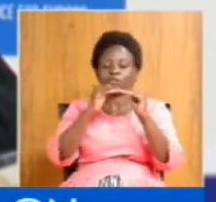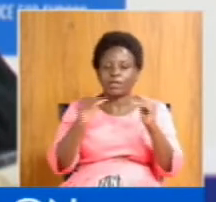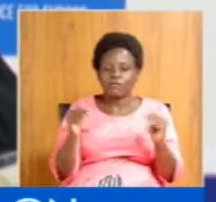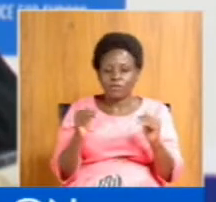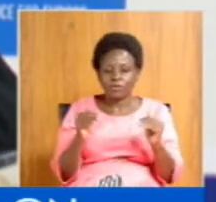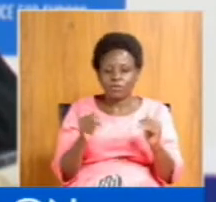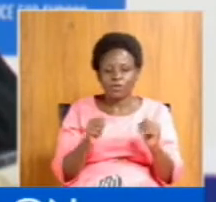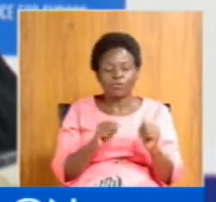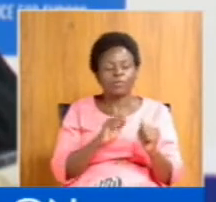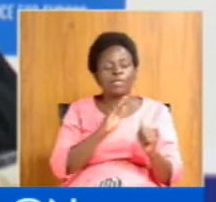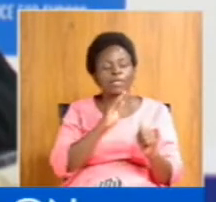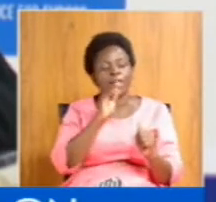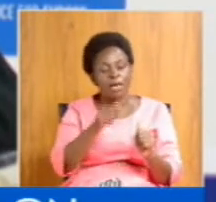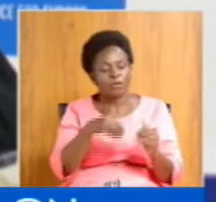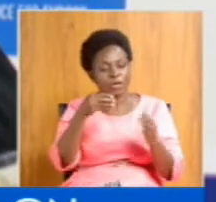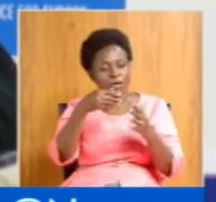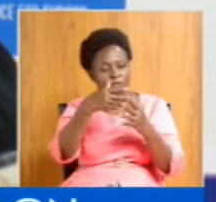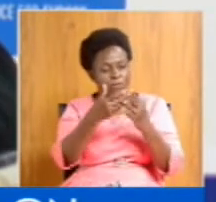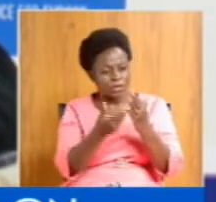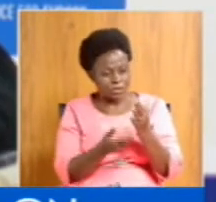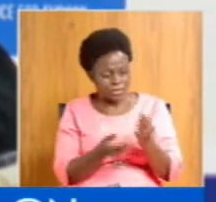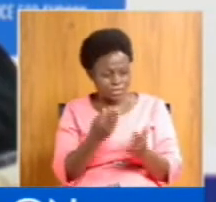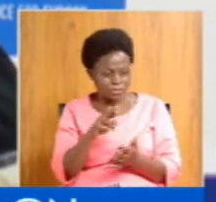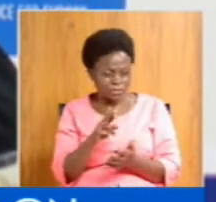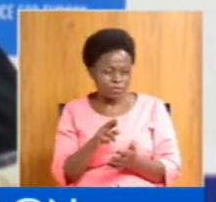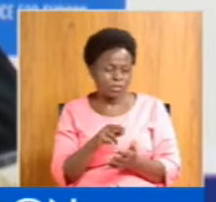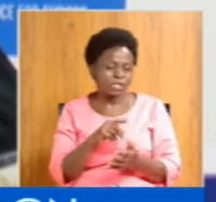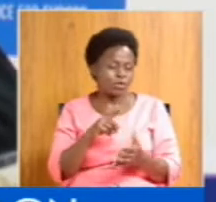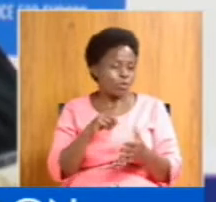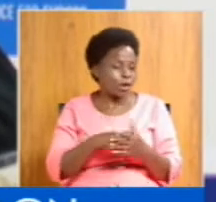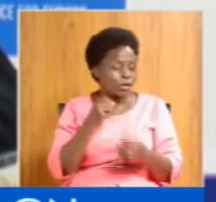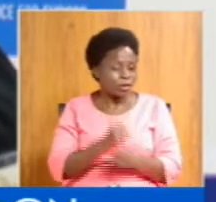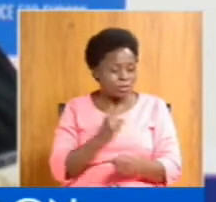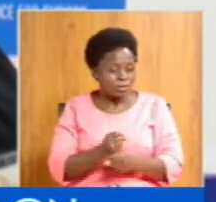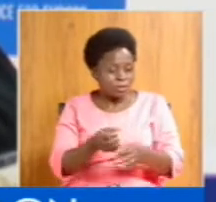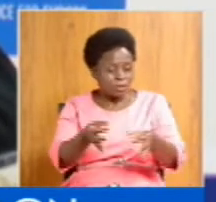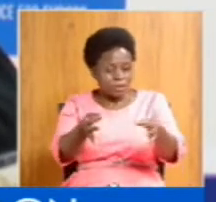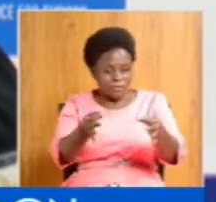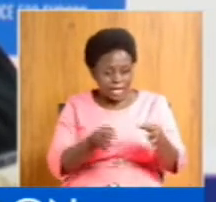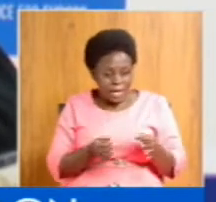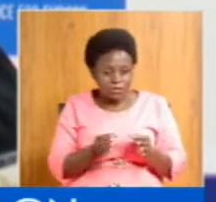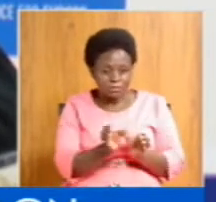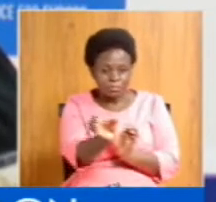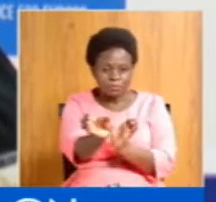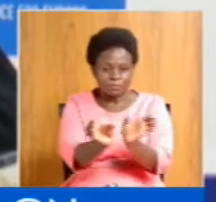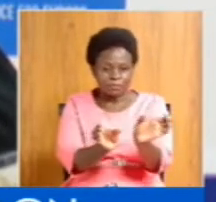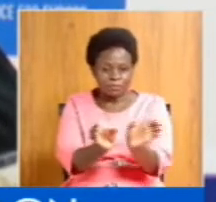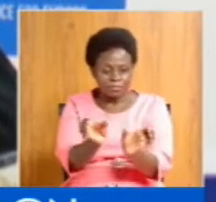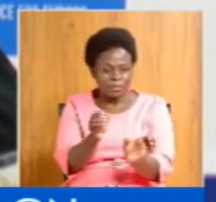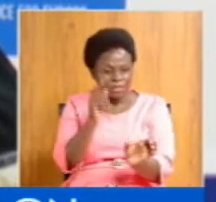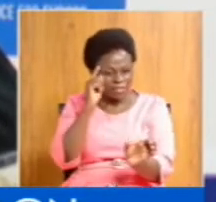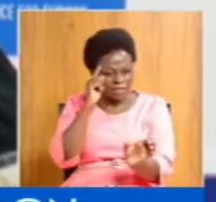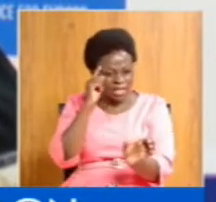to be able to set priorities right, so that when they are doing financial appropriation, they think